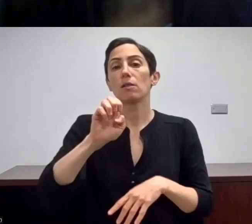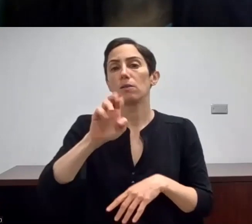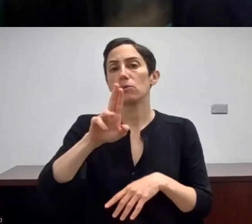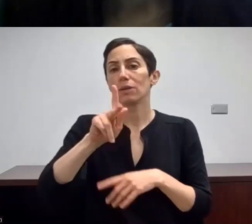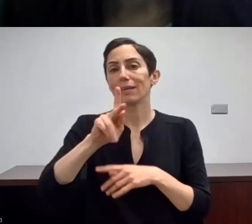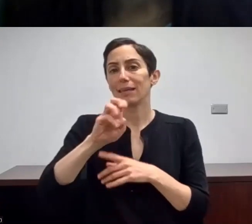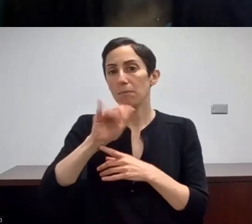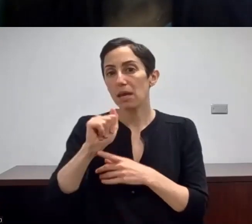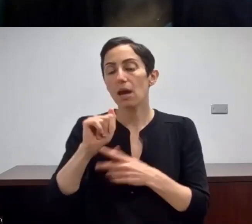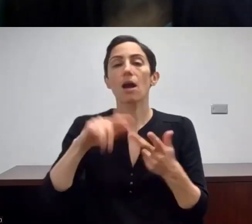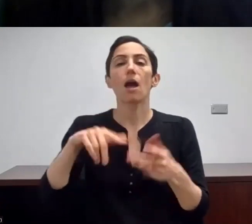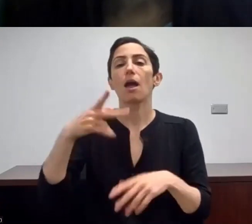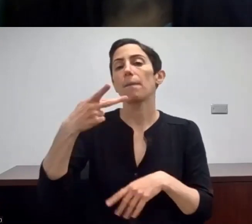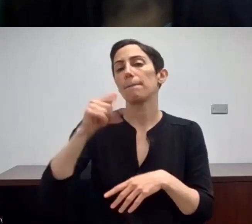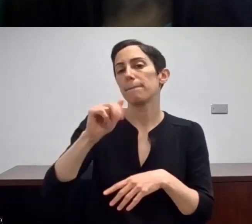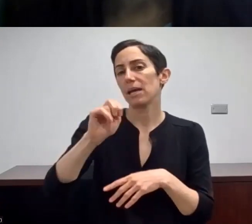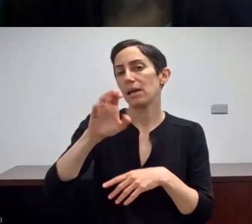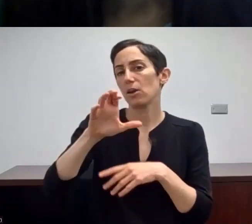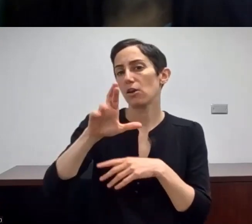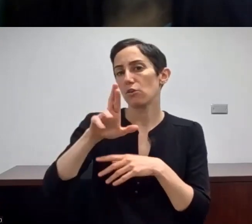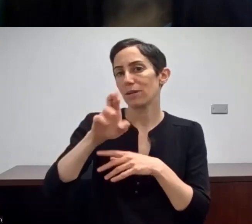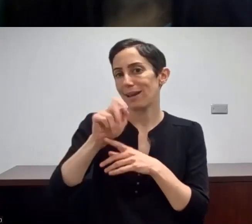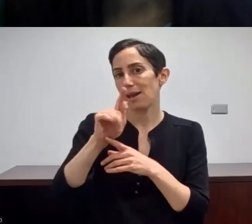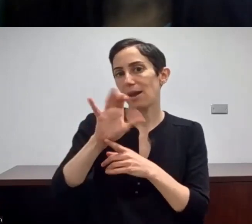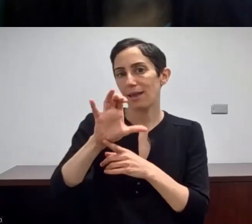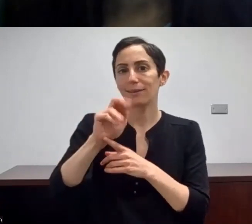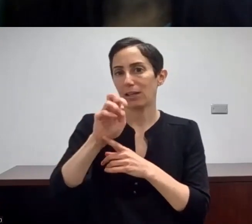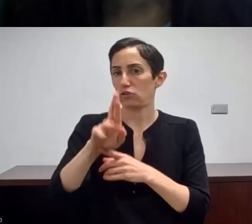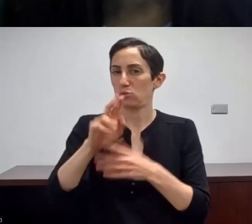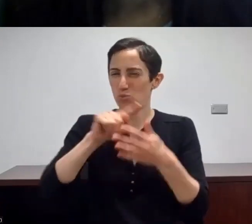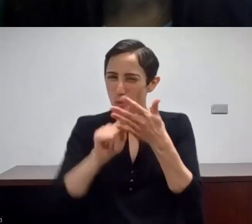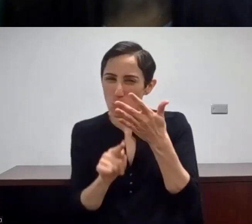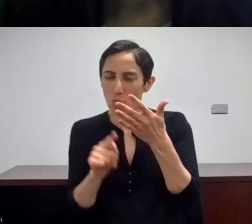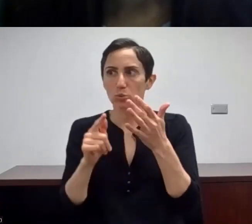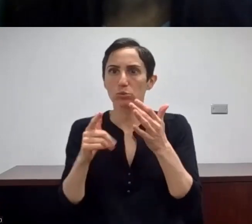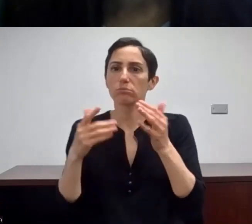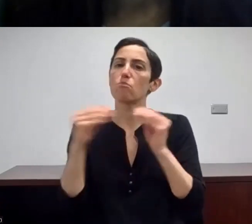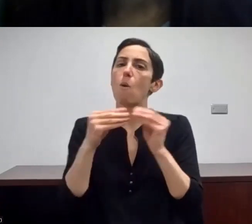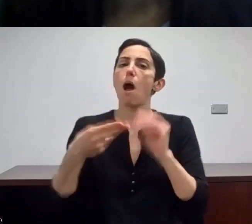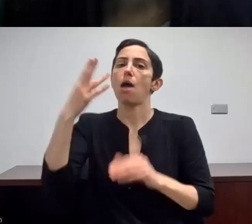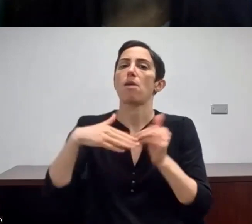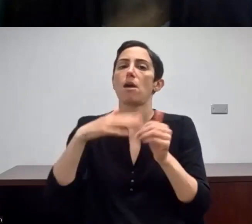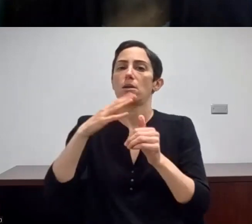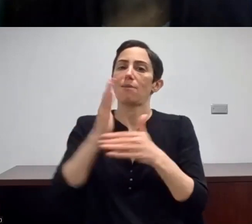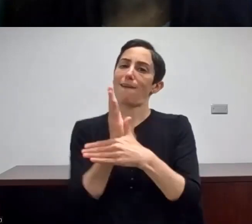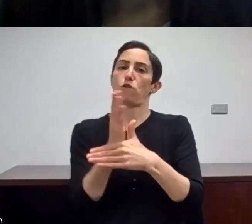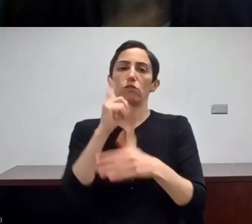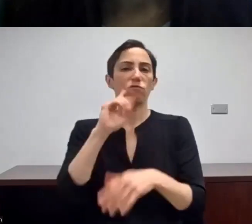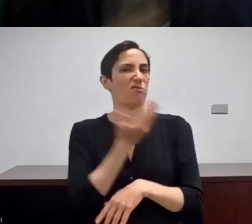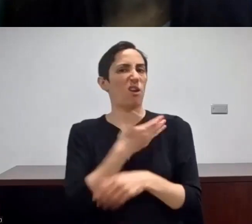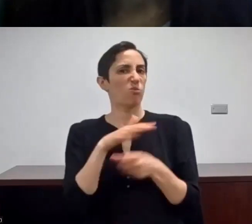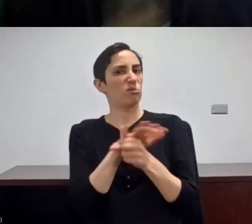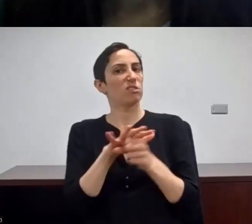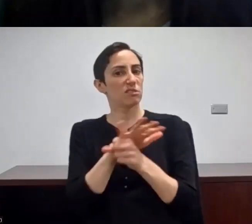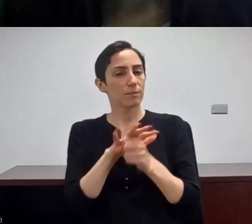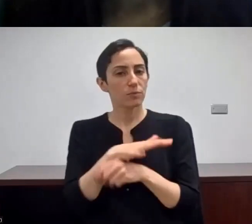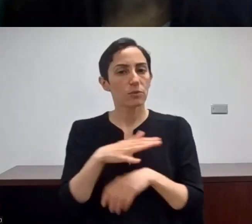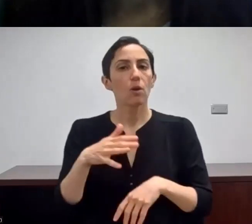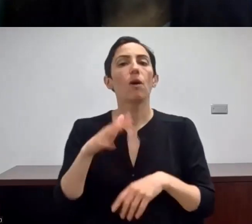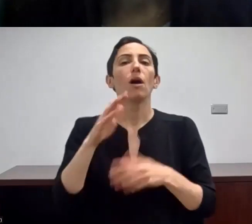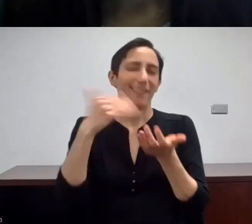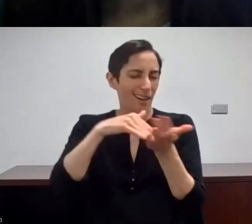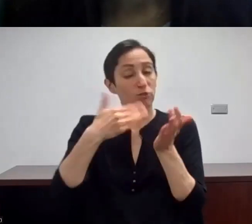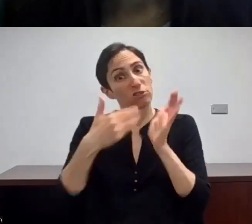region. And so that's another, just a point that we actually look at those data through our community outreach and